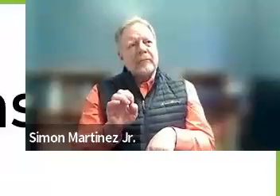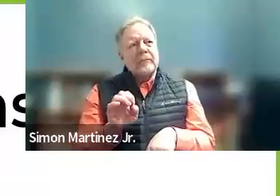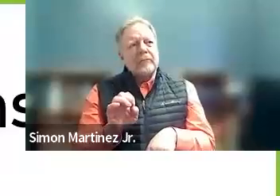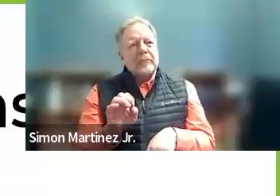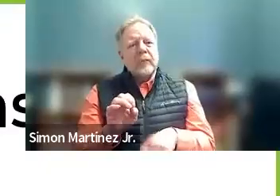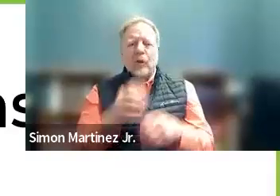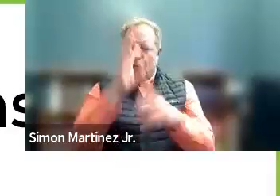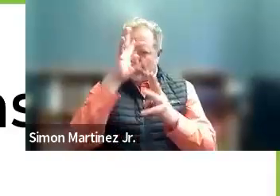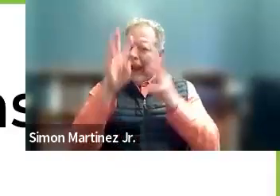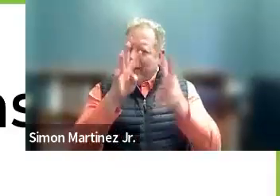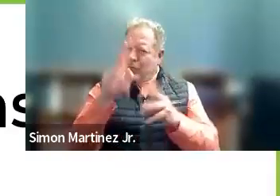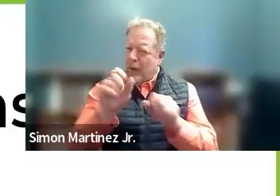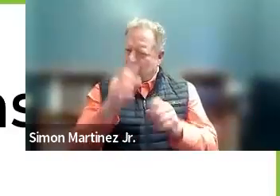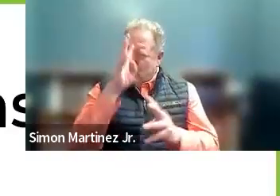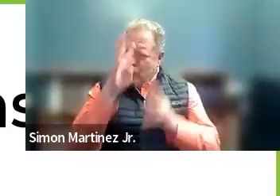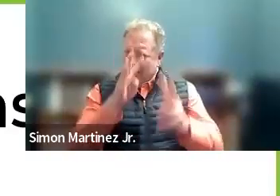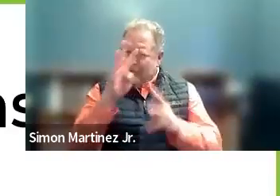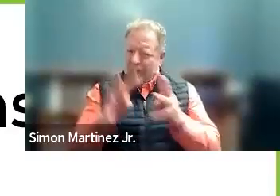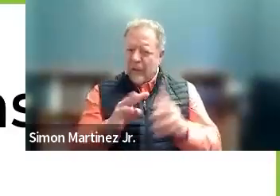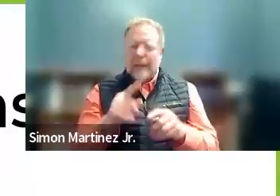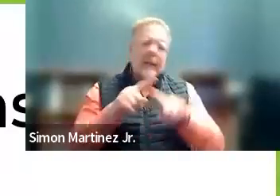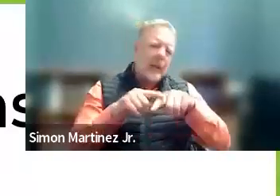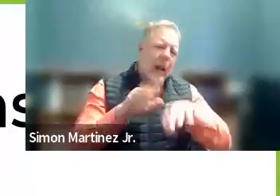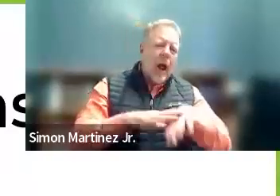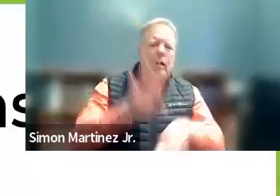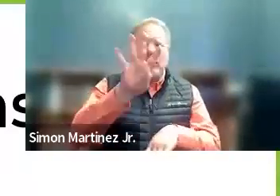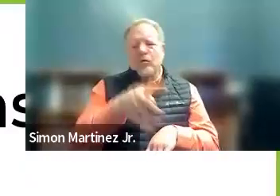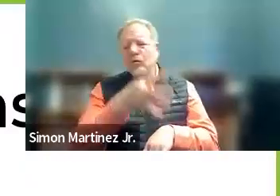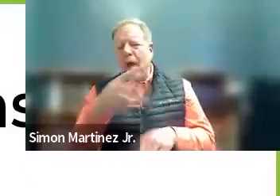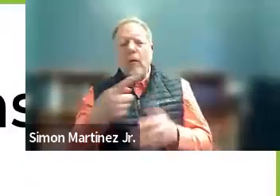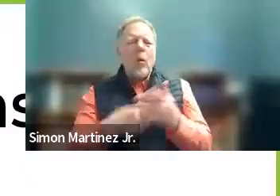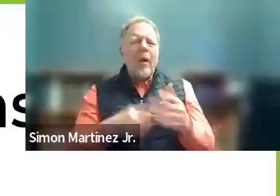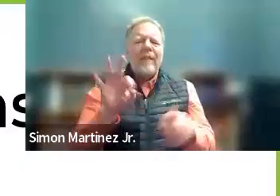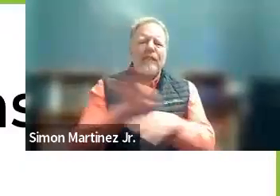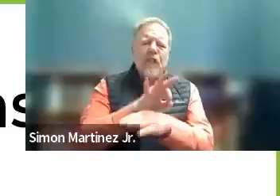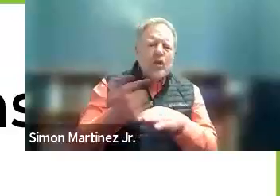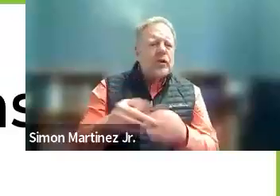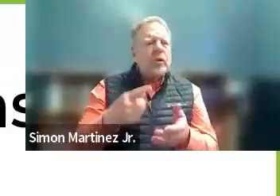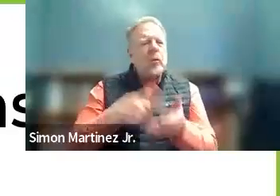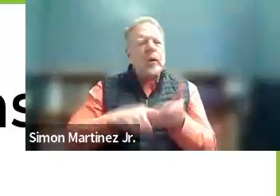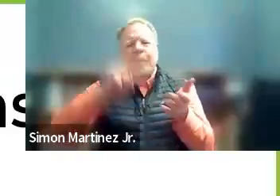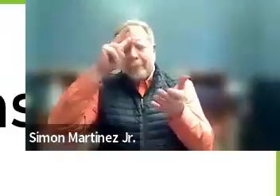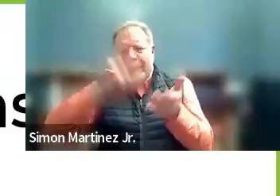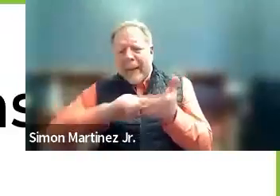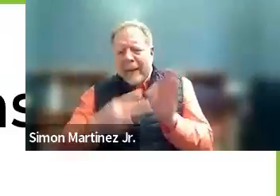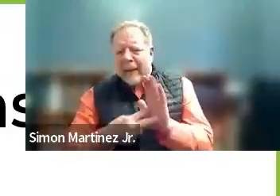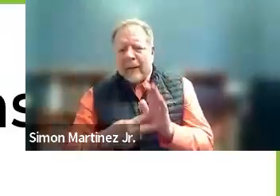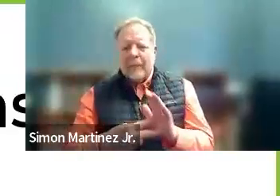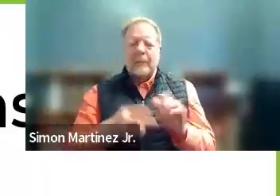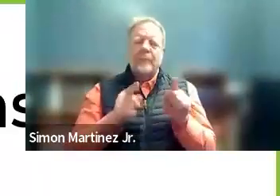you can be creative here, depending on what the chart or the graph is doing or what the meaning of it is. Again, there's that word